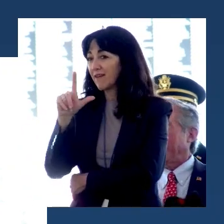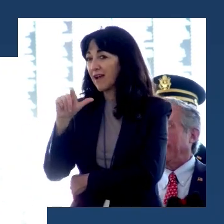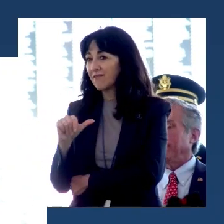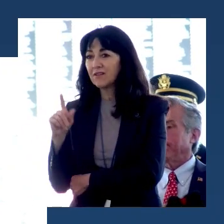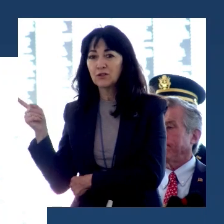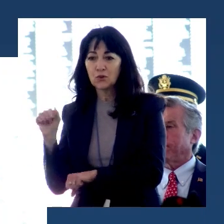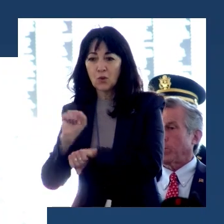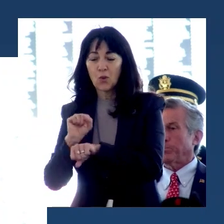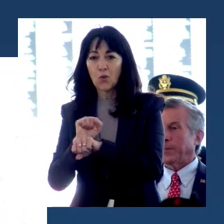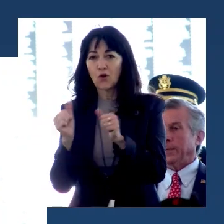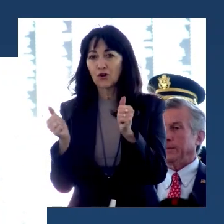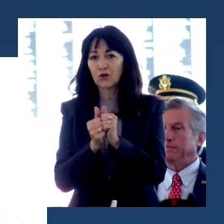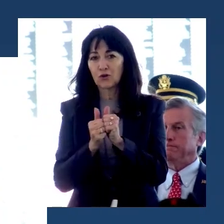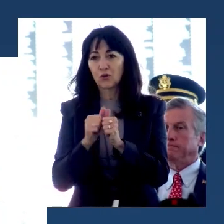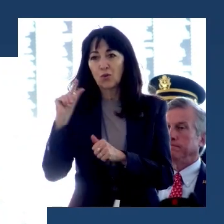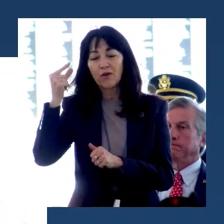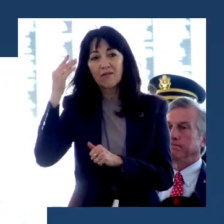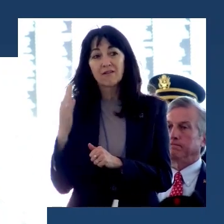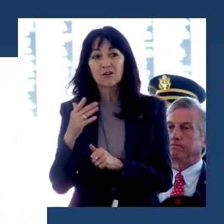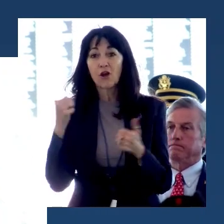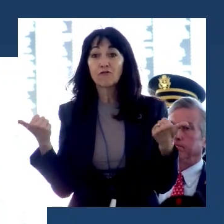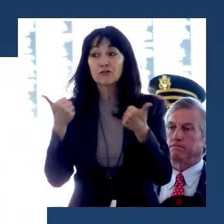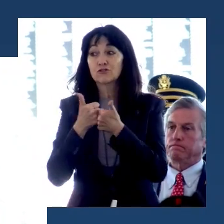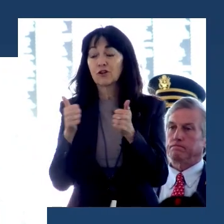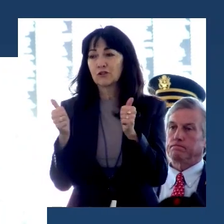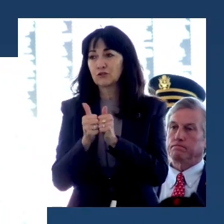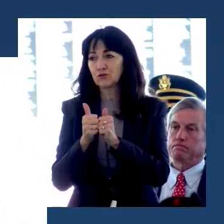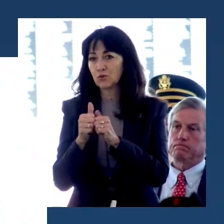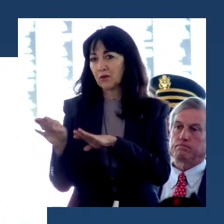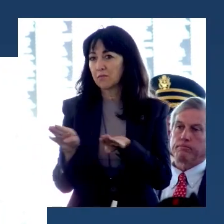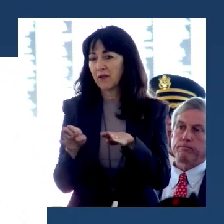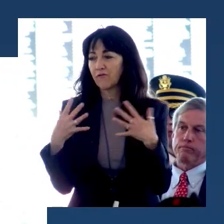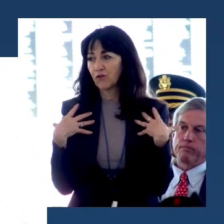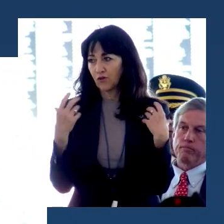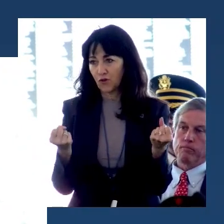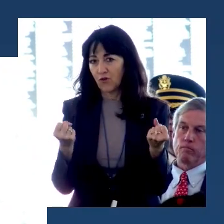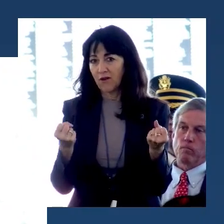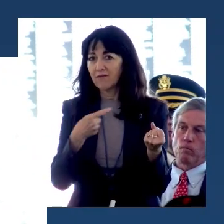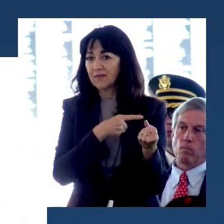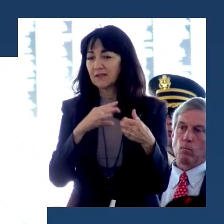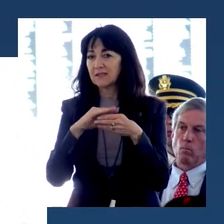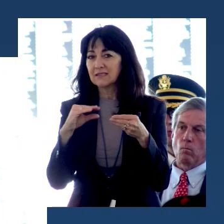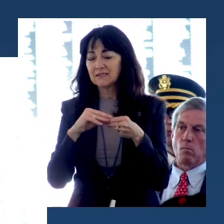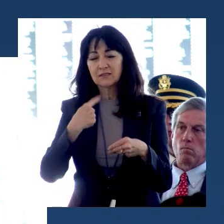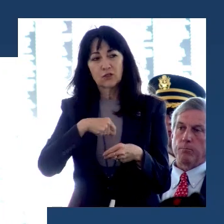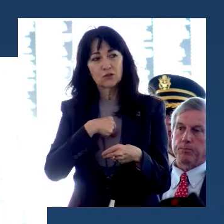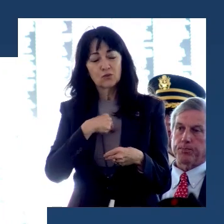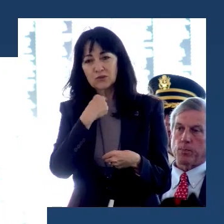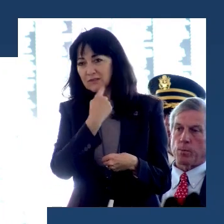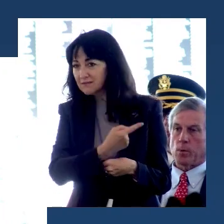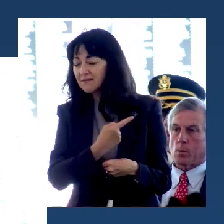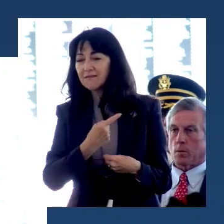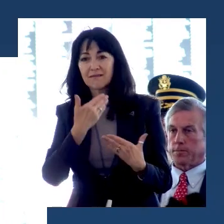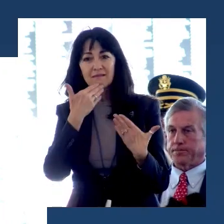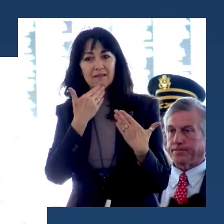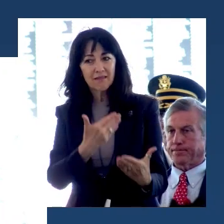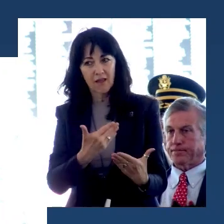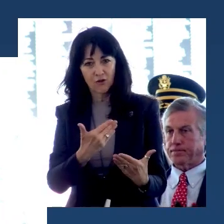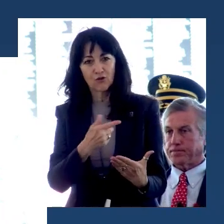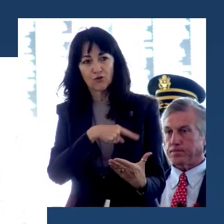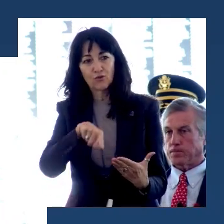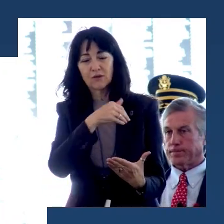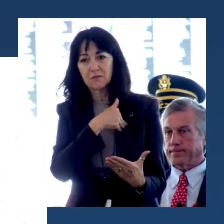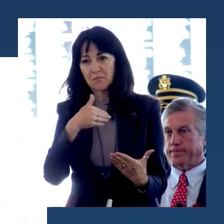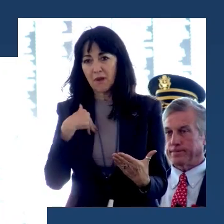governor's challenge on behavioral health. As our governor indicated, we say thank you. Members of the General Assembly, we want you to know we